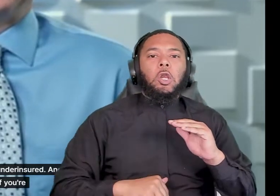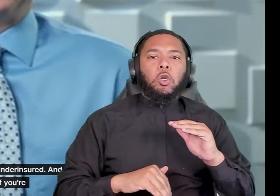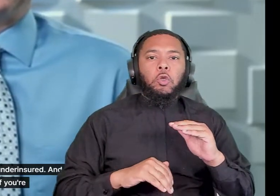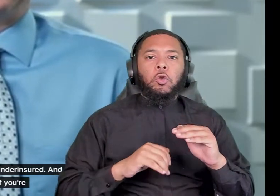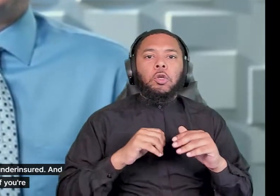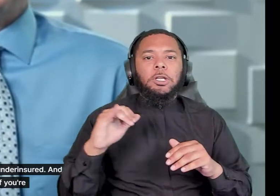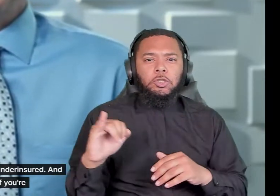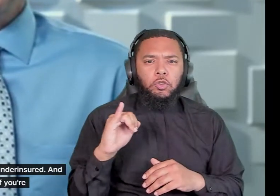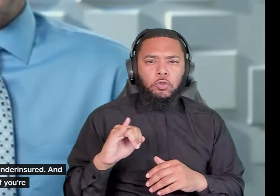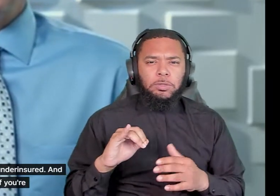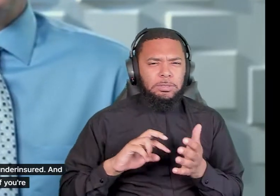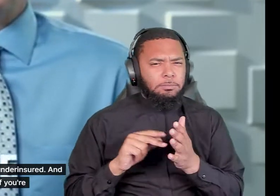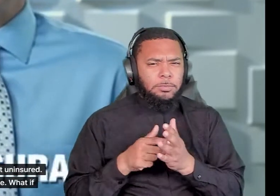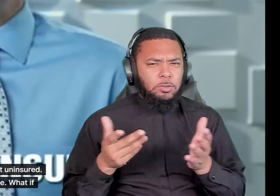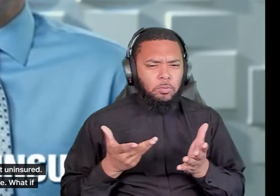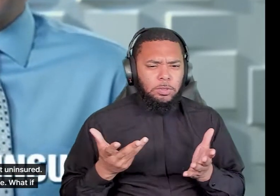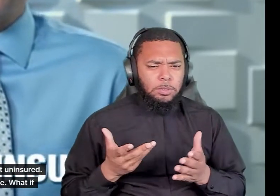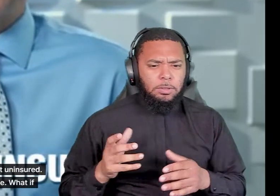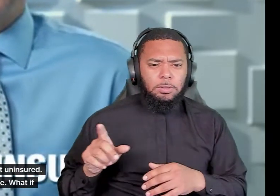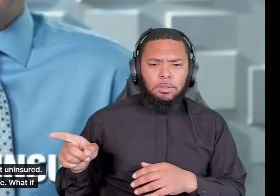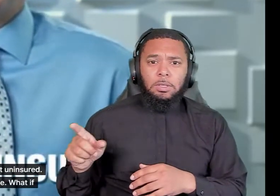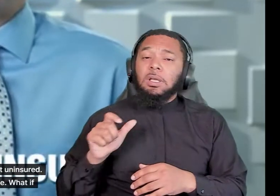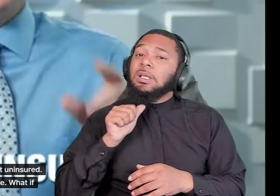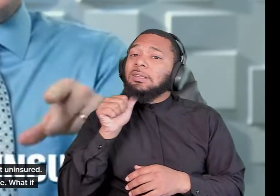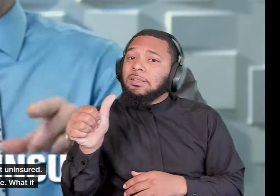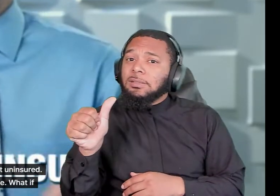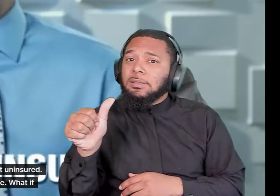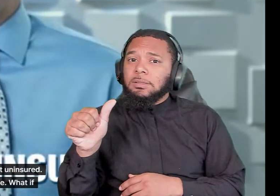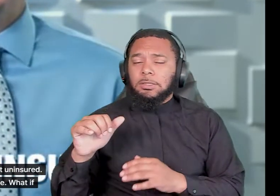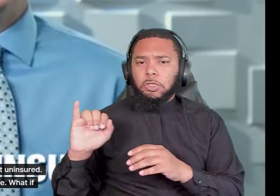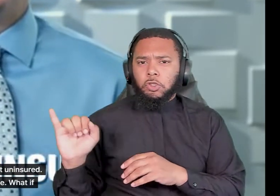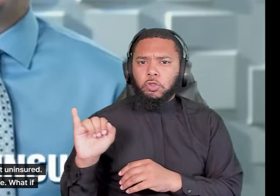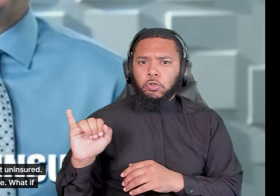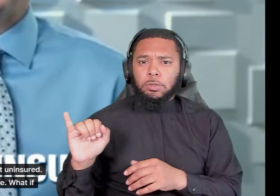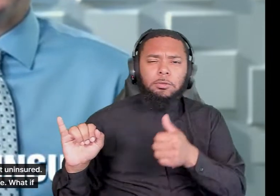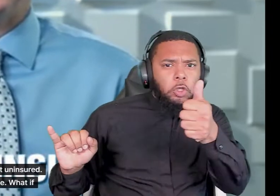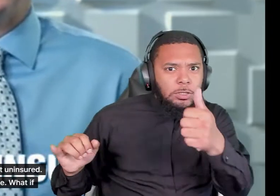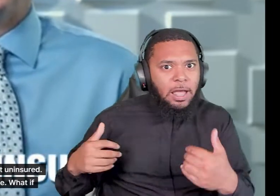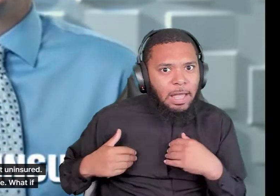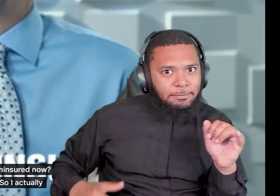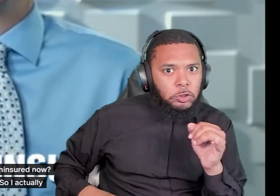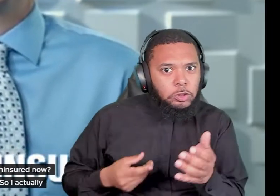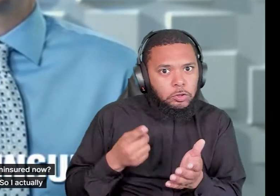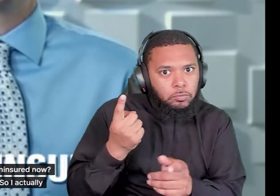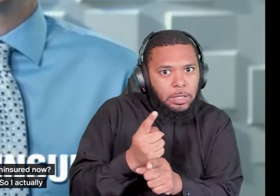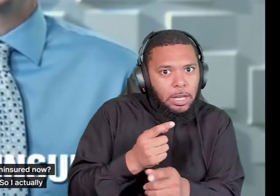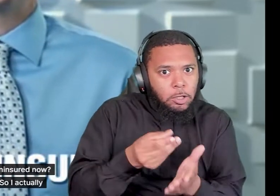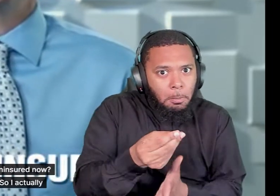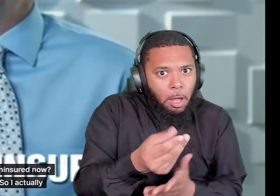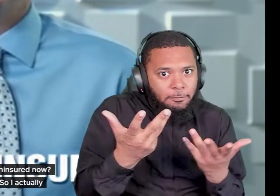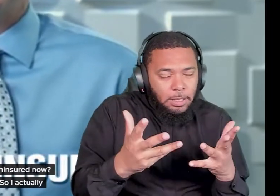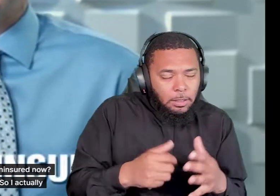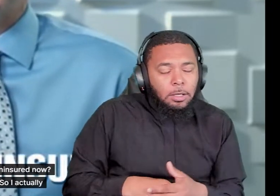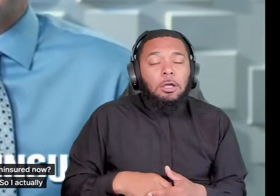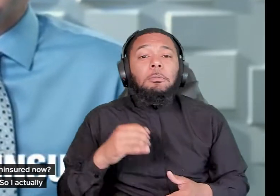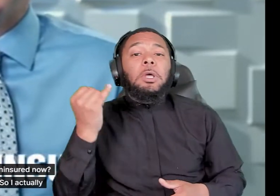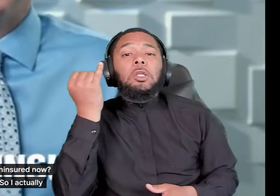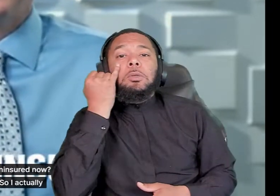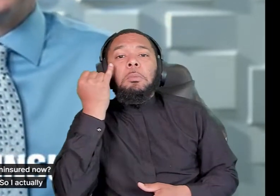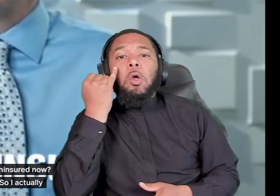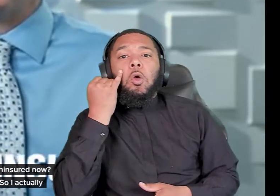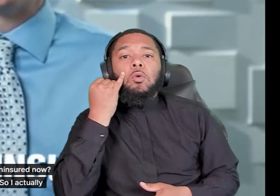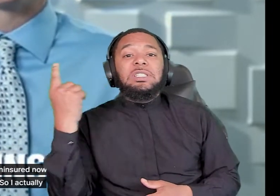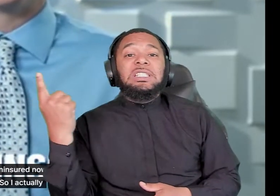that means is, if you're uninsured, well, you're not uninsured, you have auto insurance. What if somebody hits you that is